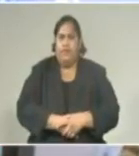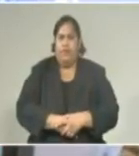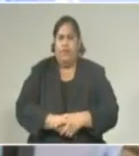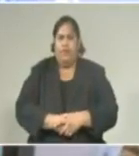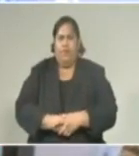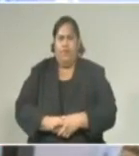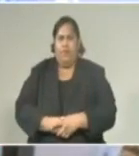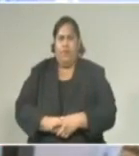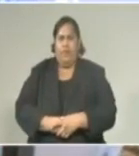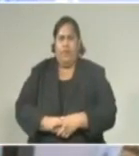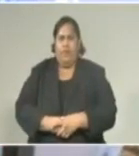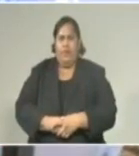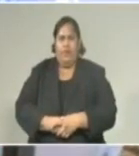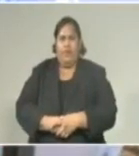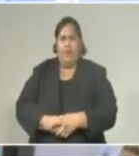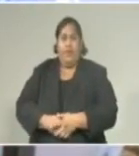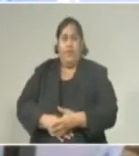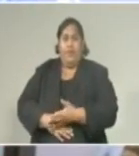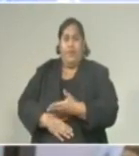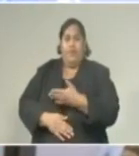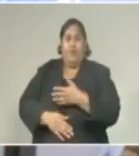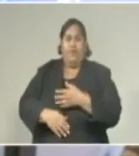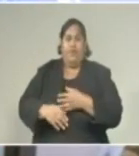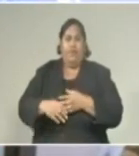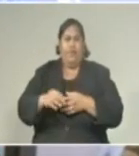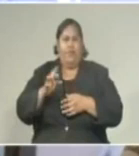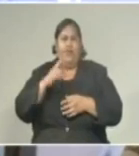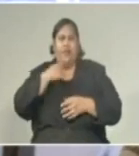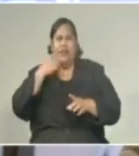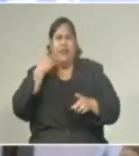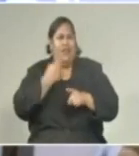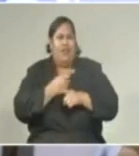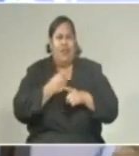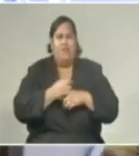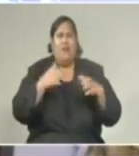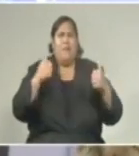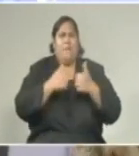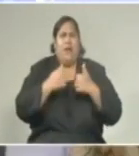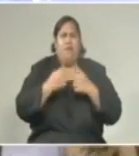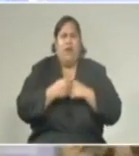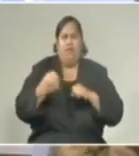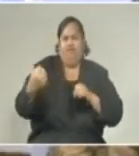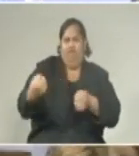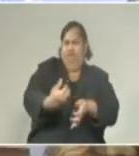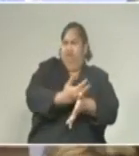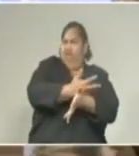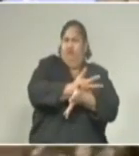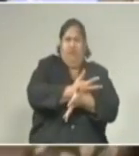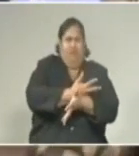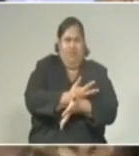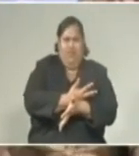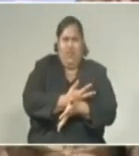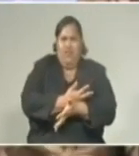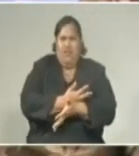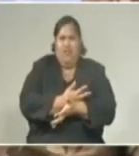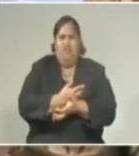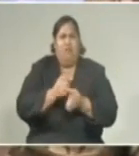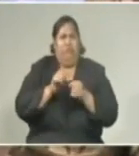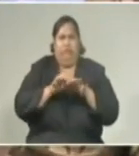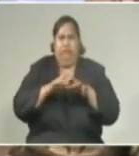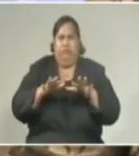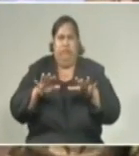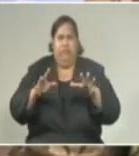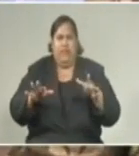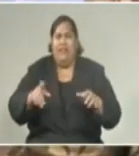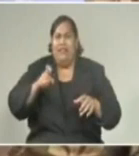economic ramifications. We all know the many people that are employed at USP. If this institution leaves our shores, what